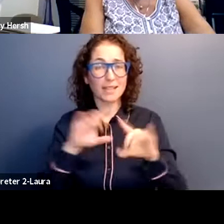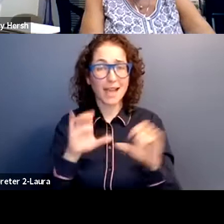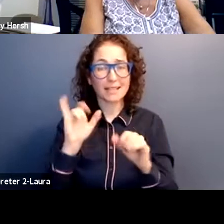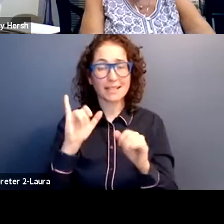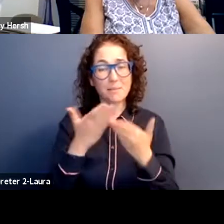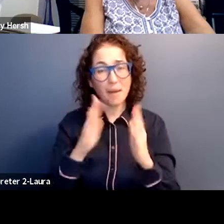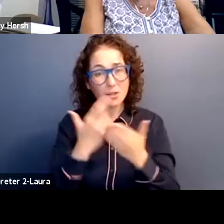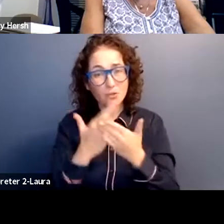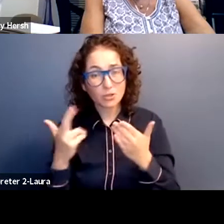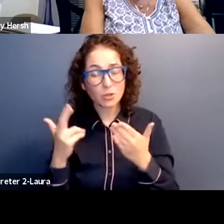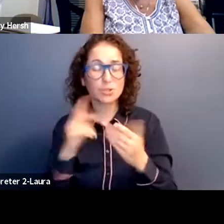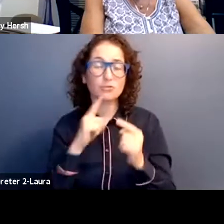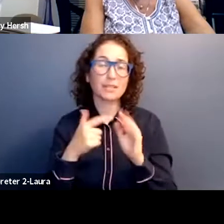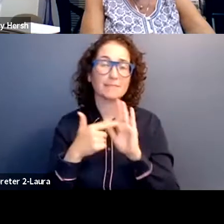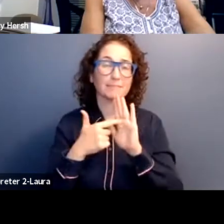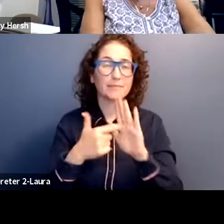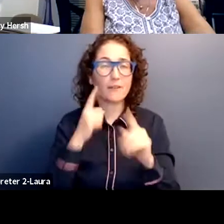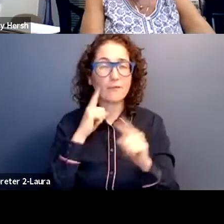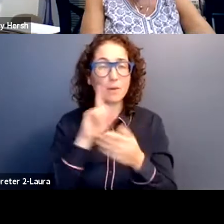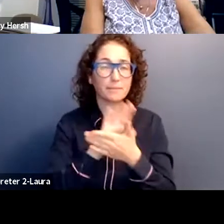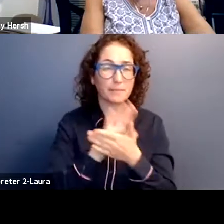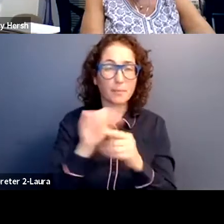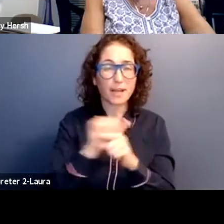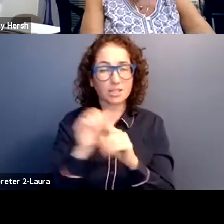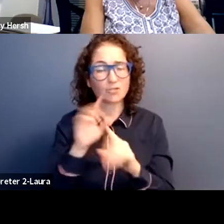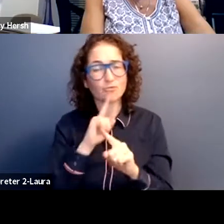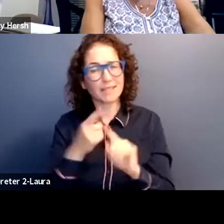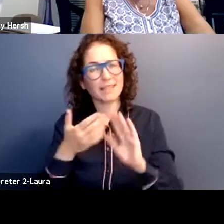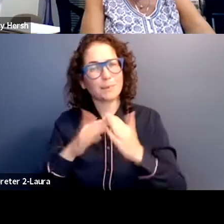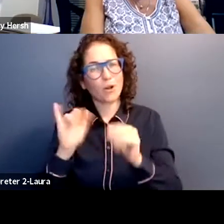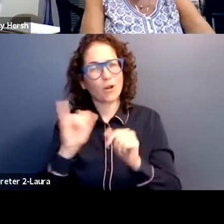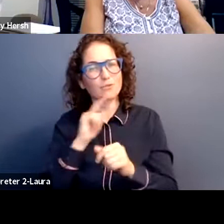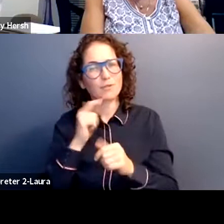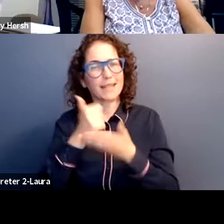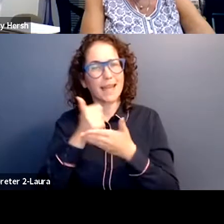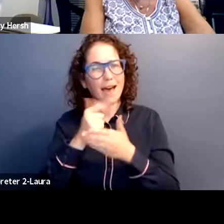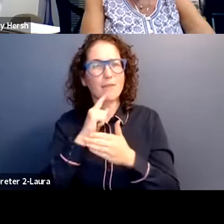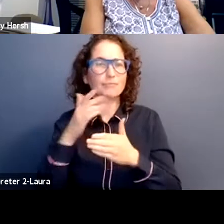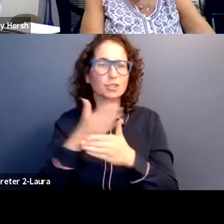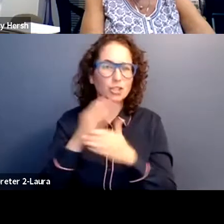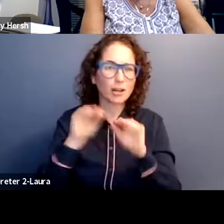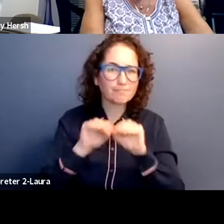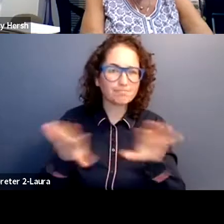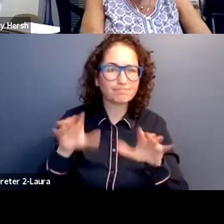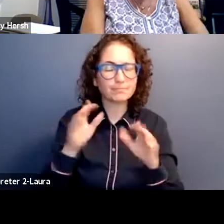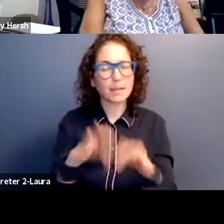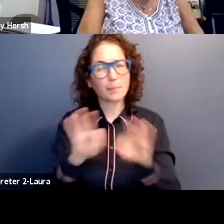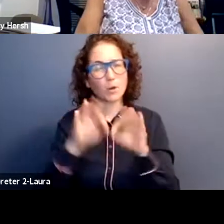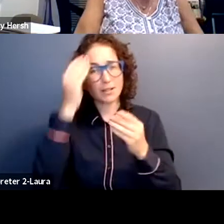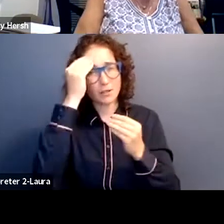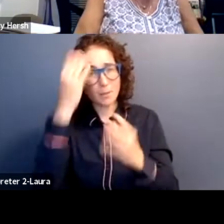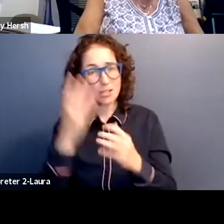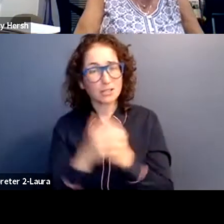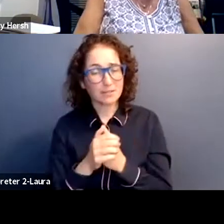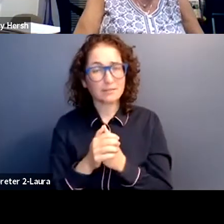conveyor of academics and practitioners in the community to really help and share, impart important information as well as wisdom that